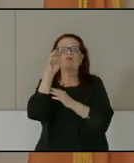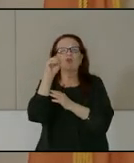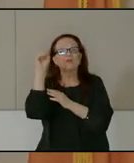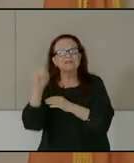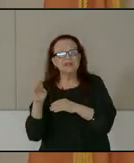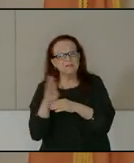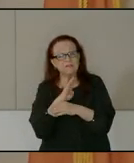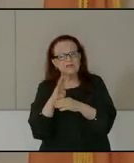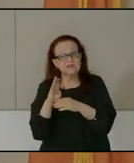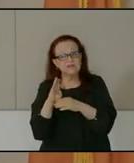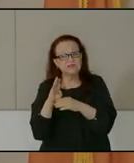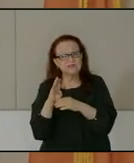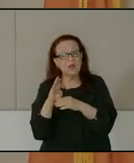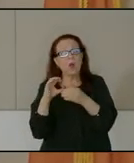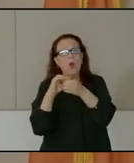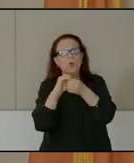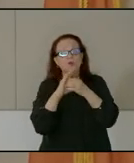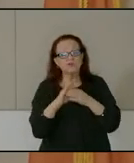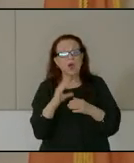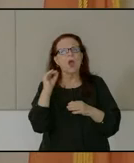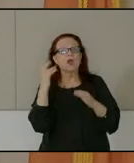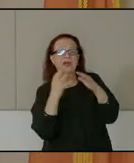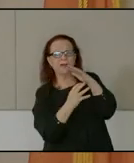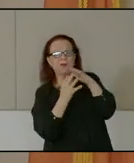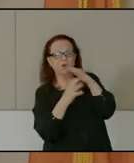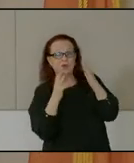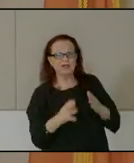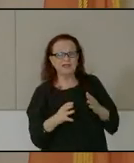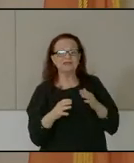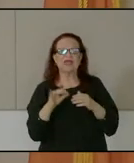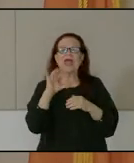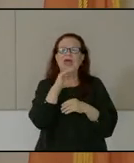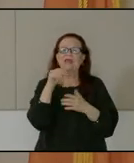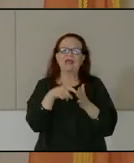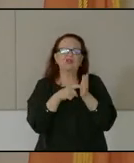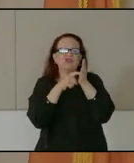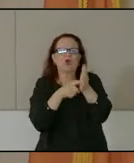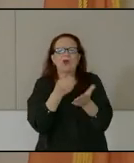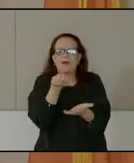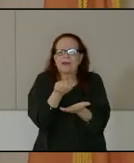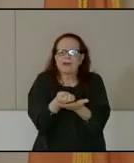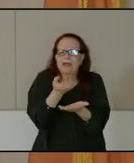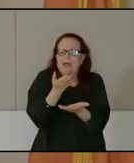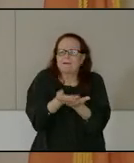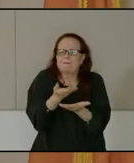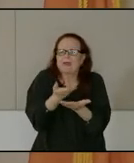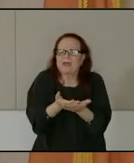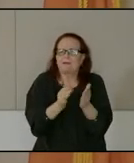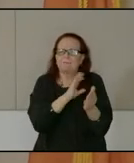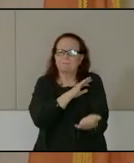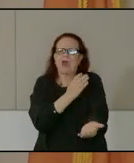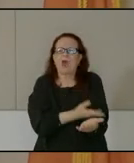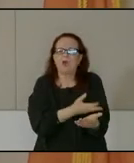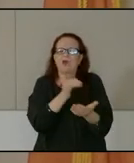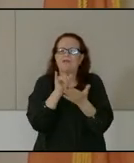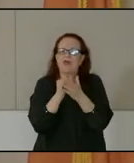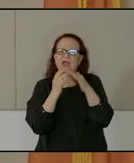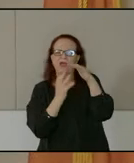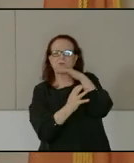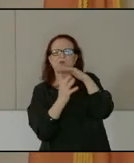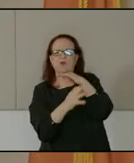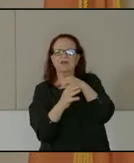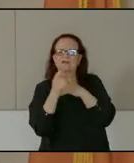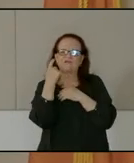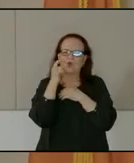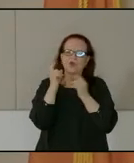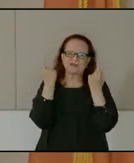owners within the county are immigrant. And that, again, it shows the economic power, the taxes, the contribution that immigrant communities make here.